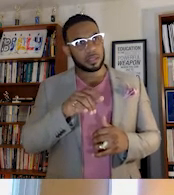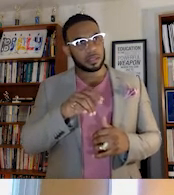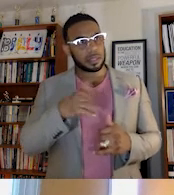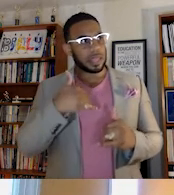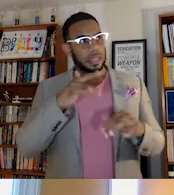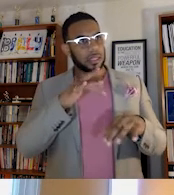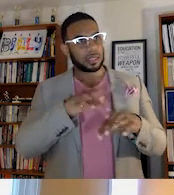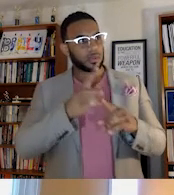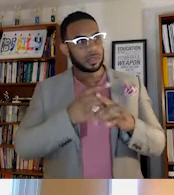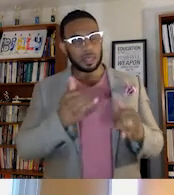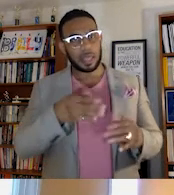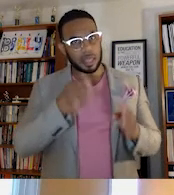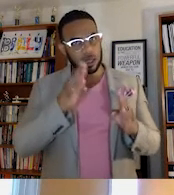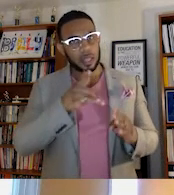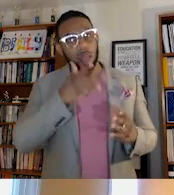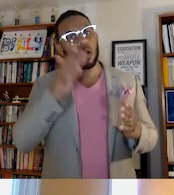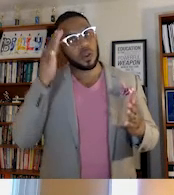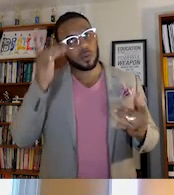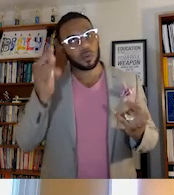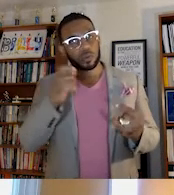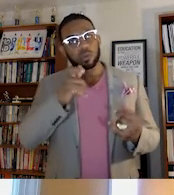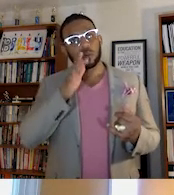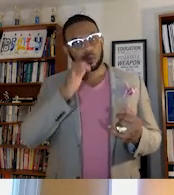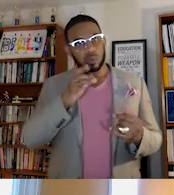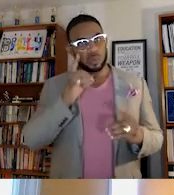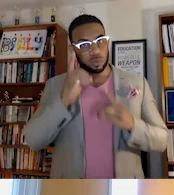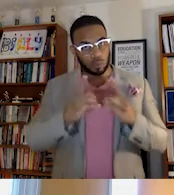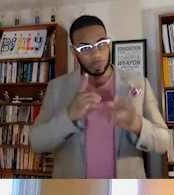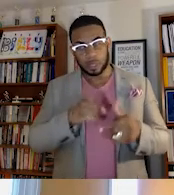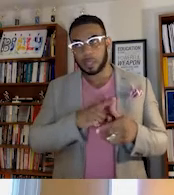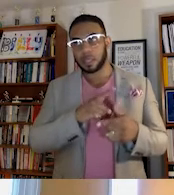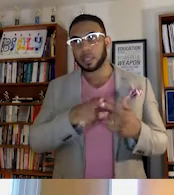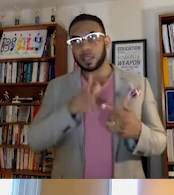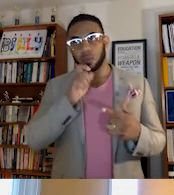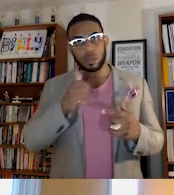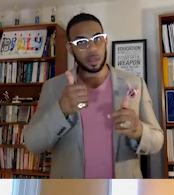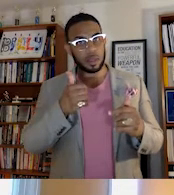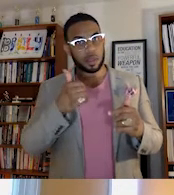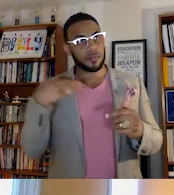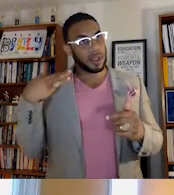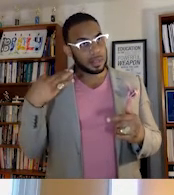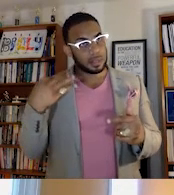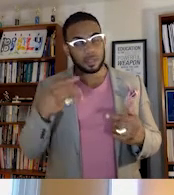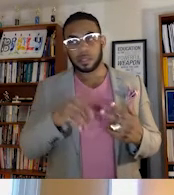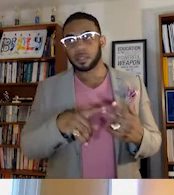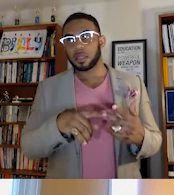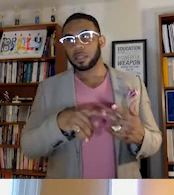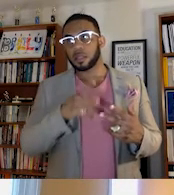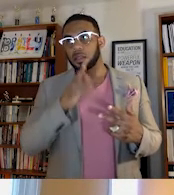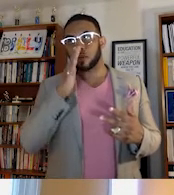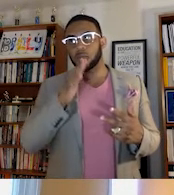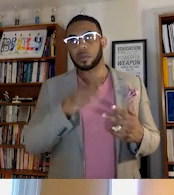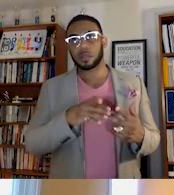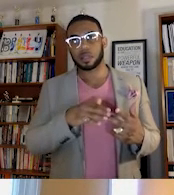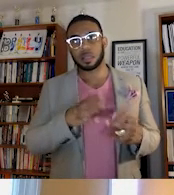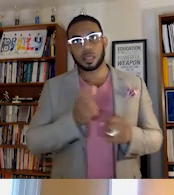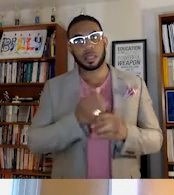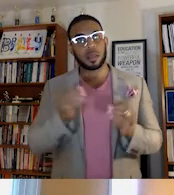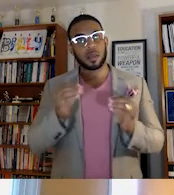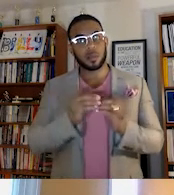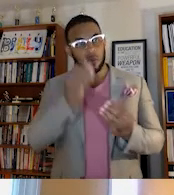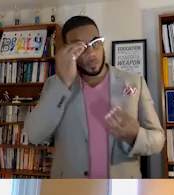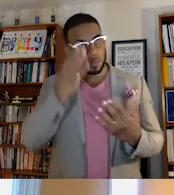had attention right now? They already know what to do. You would donate, you would volunteer, you would get